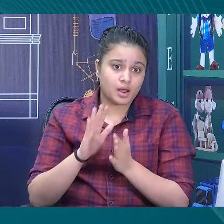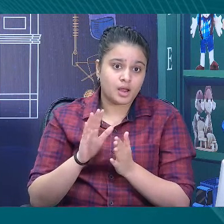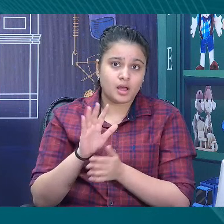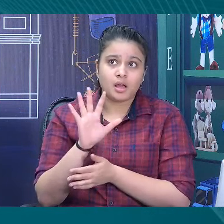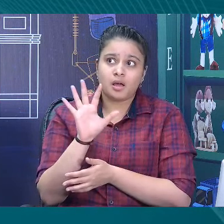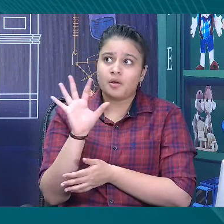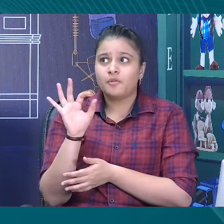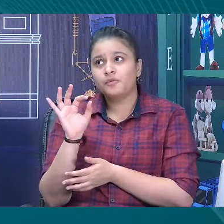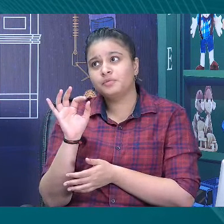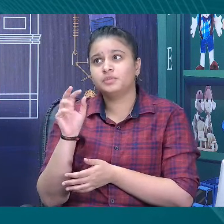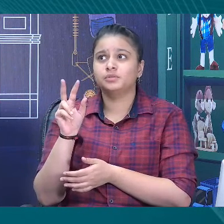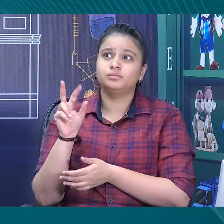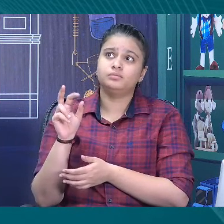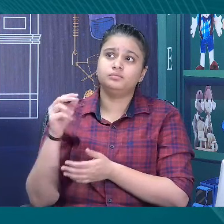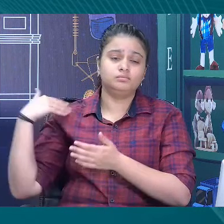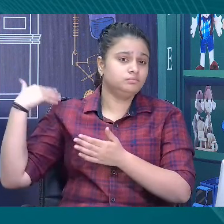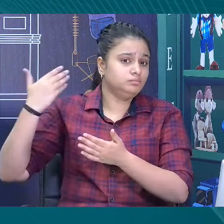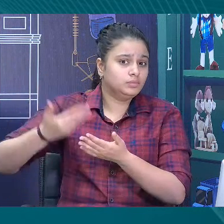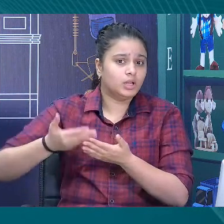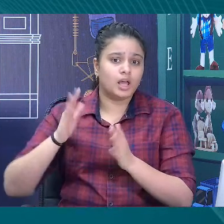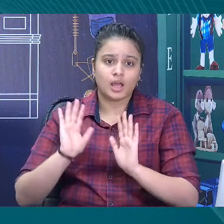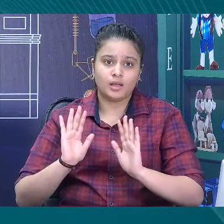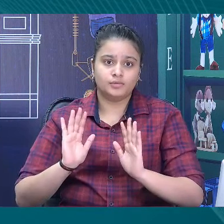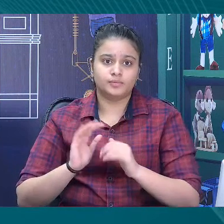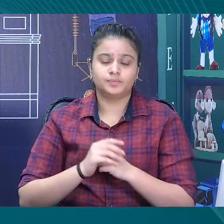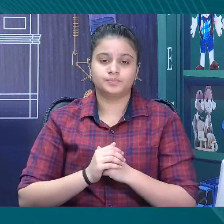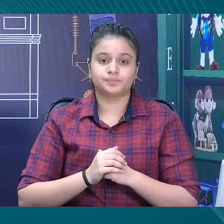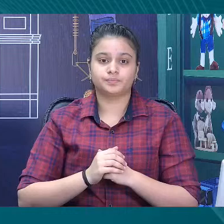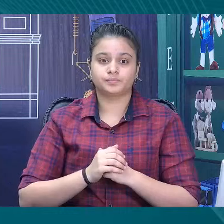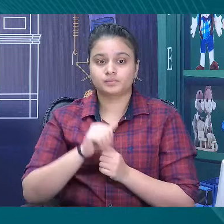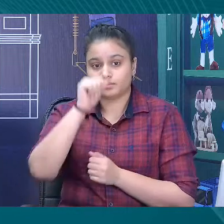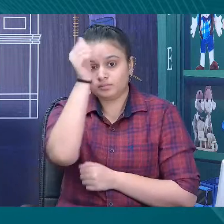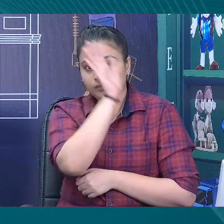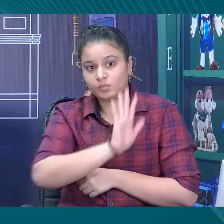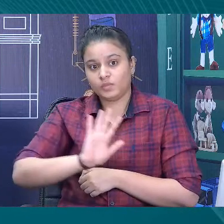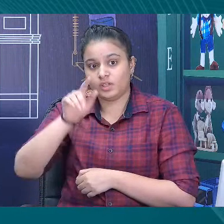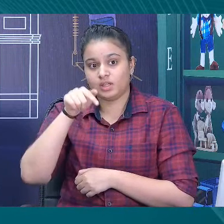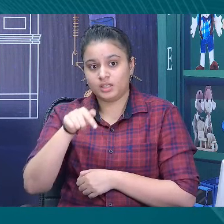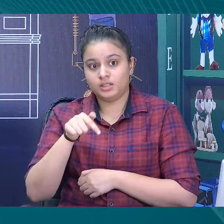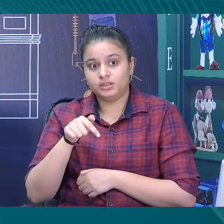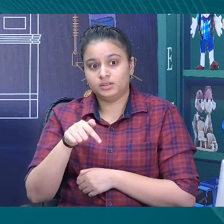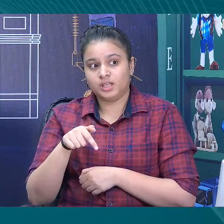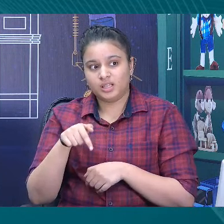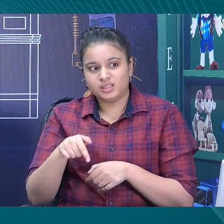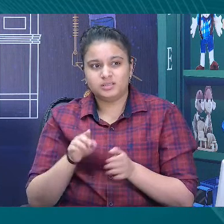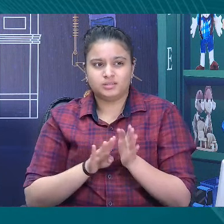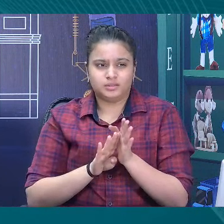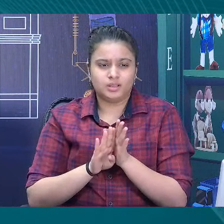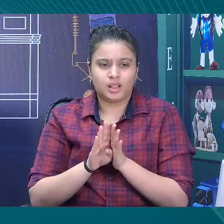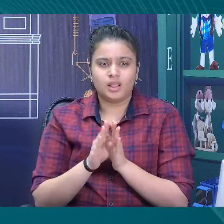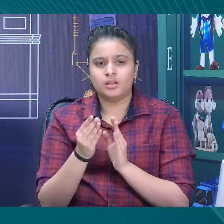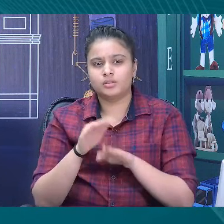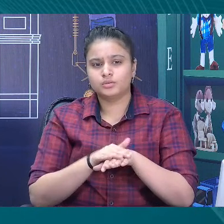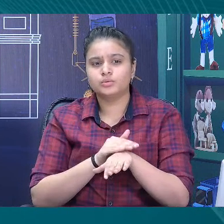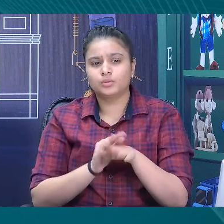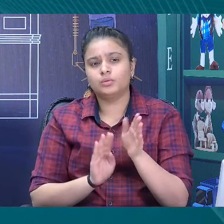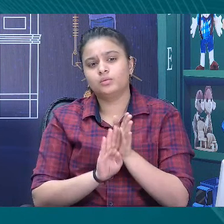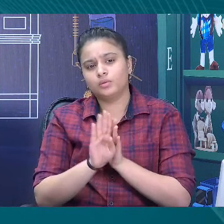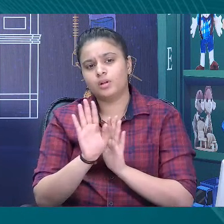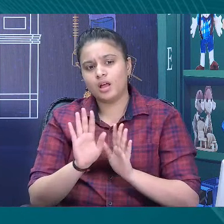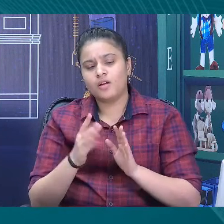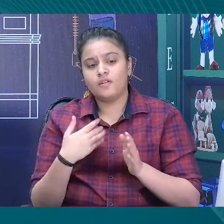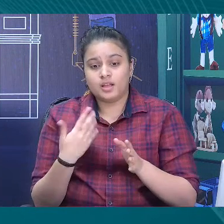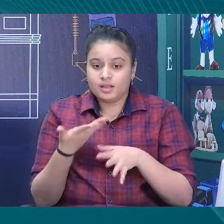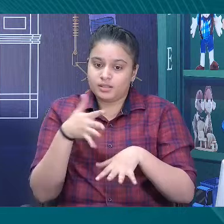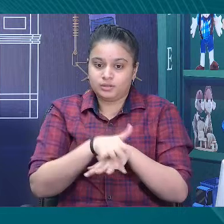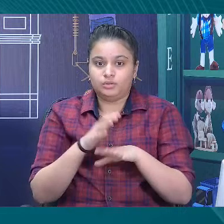15 to 20 years, quite a lot. But in India, it is now catching on. Okay. And we have an inclusive